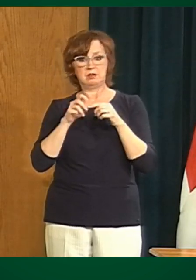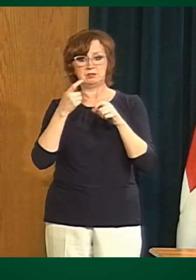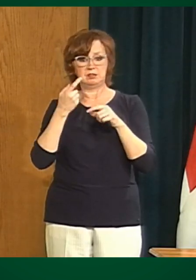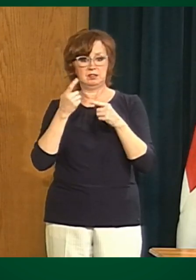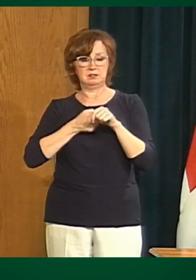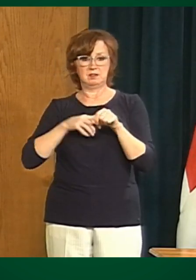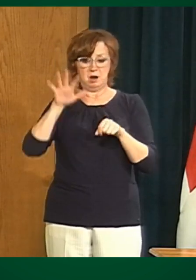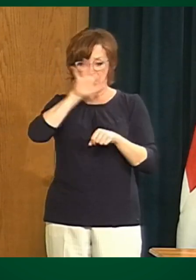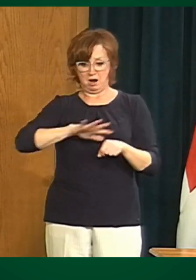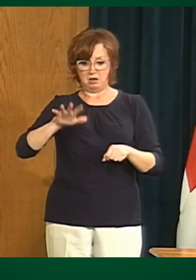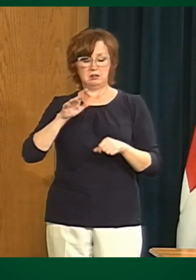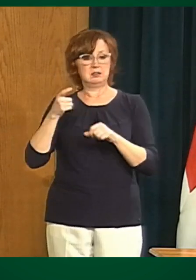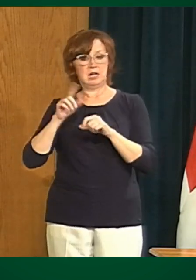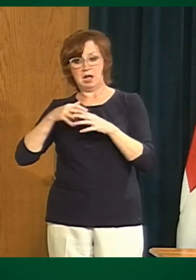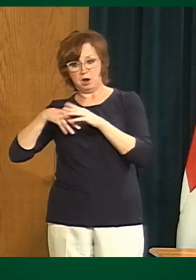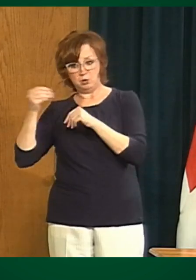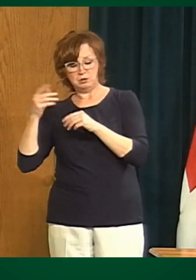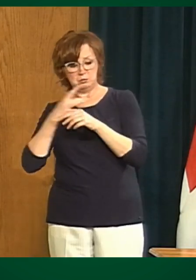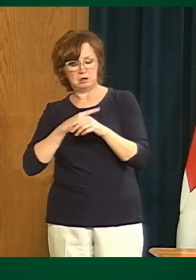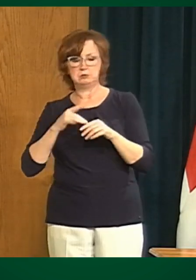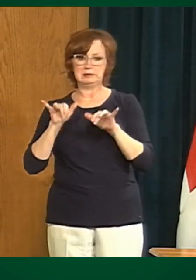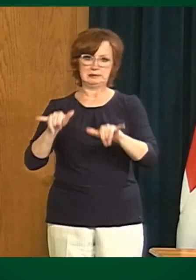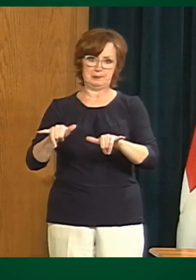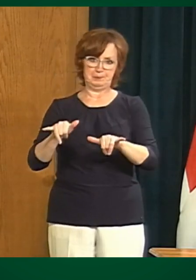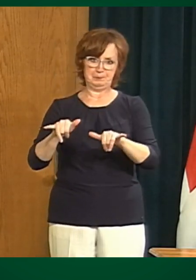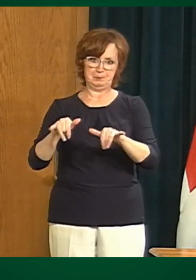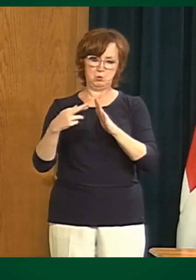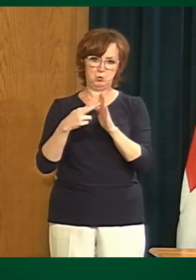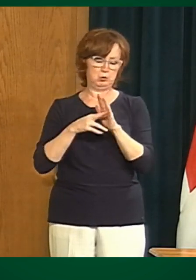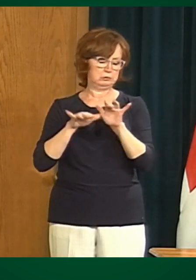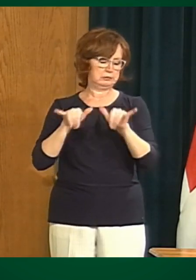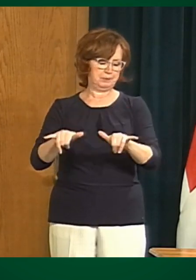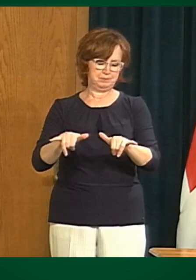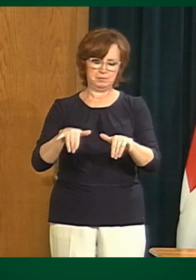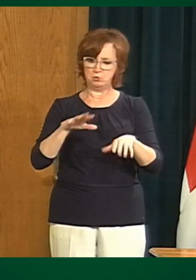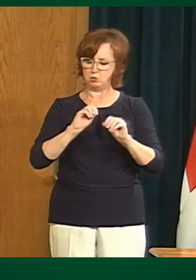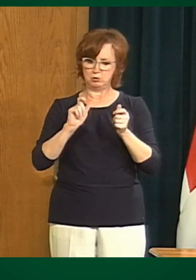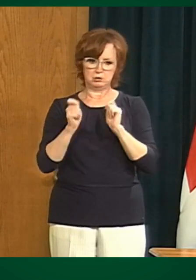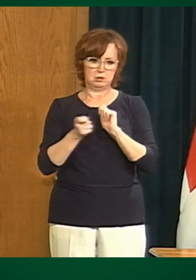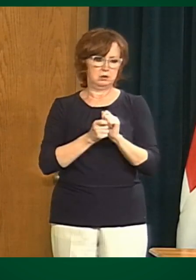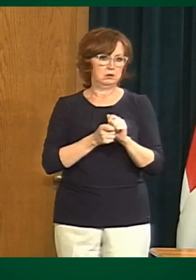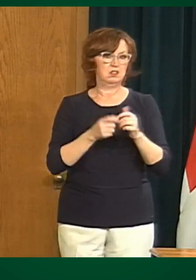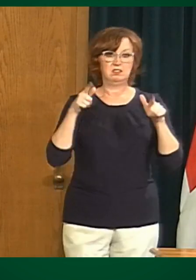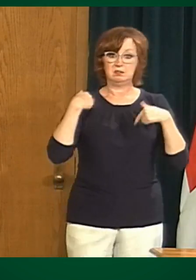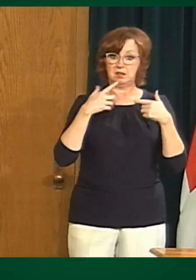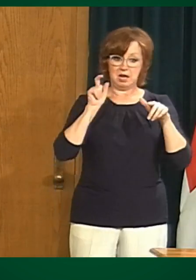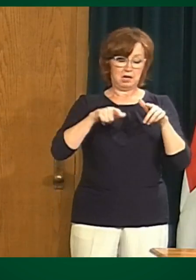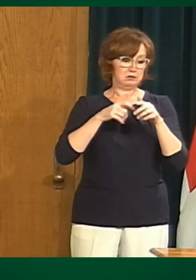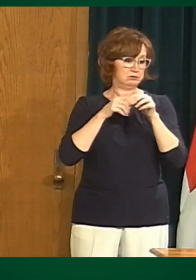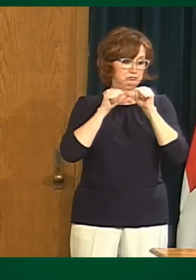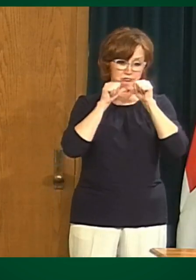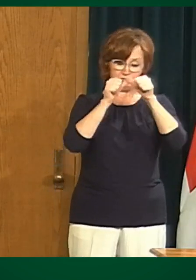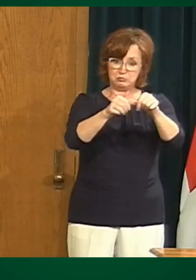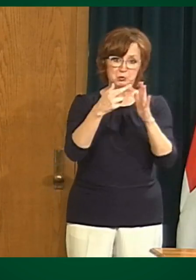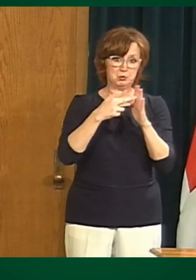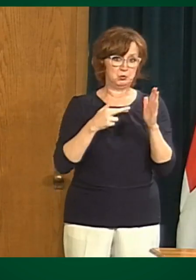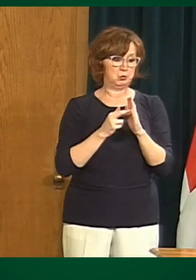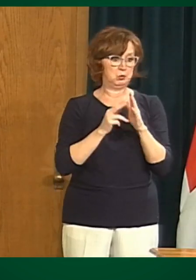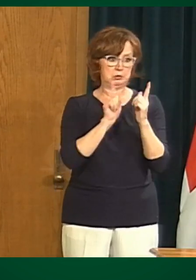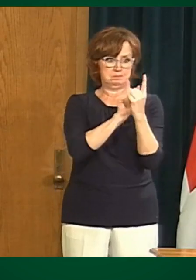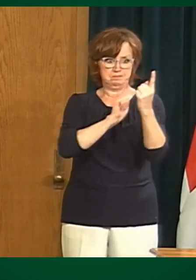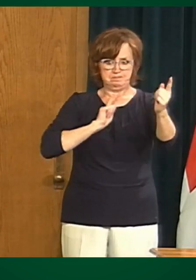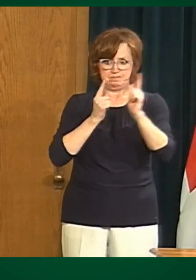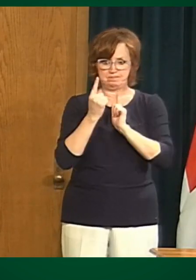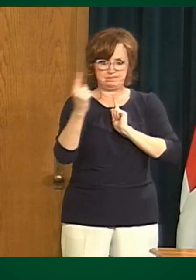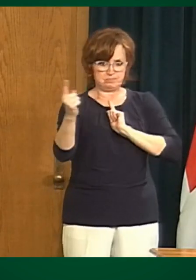All of us must continue to follow safe physical distancing practices like we have over the past number of weeks. We